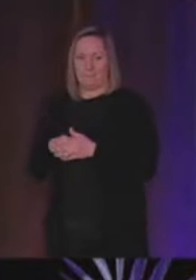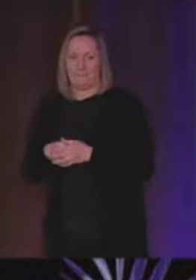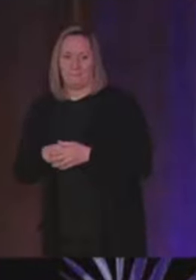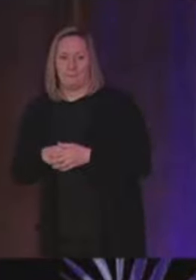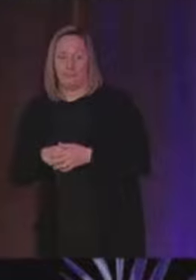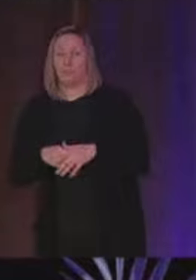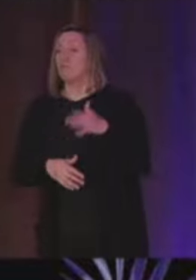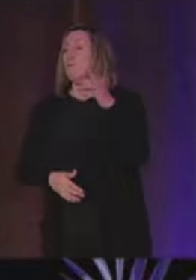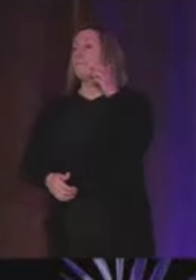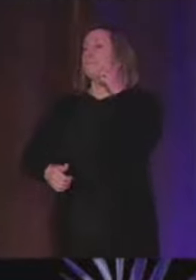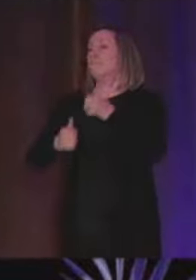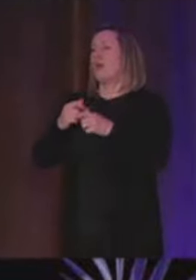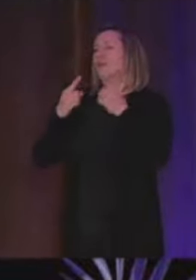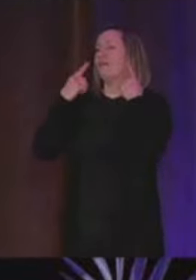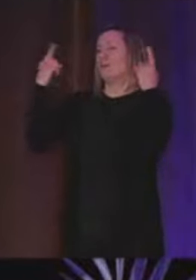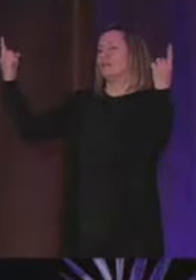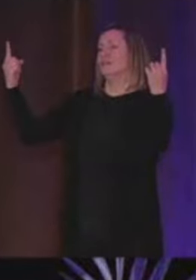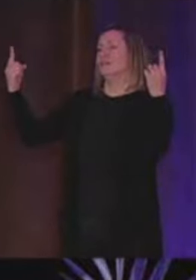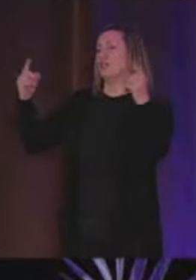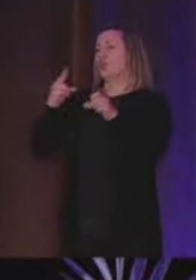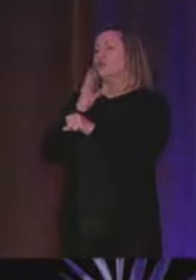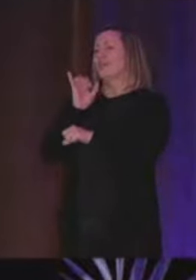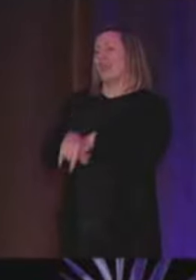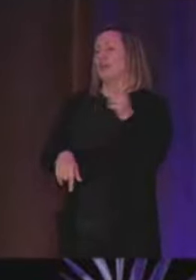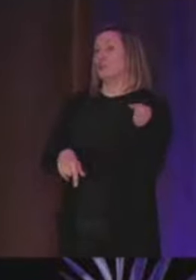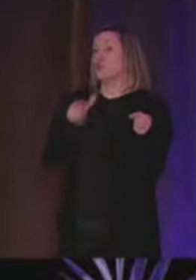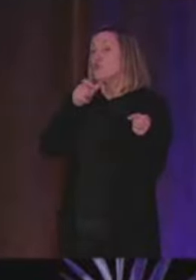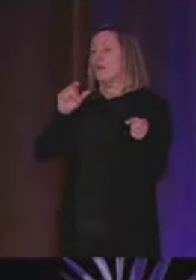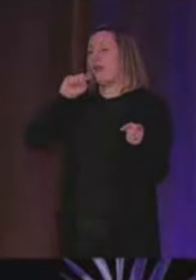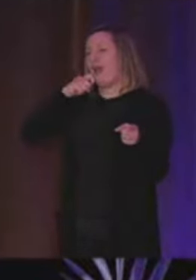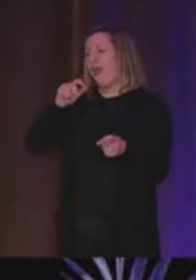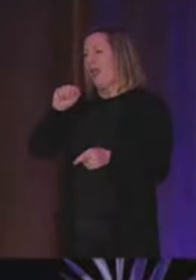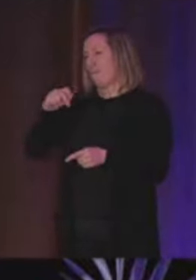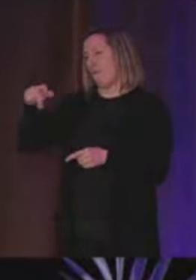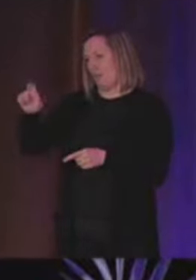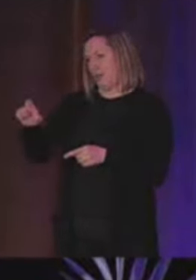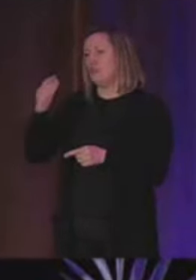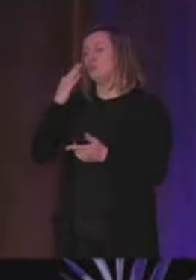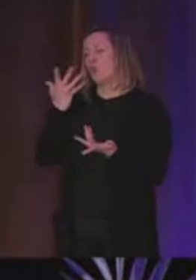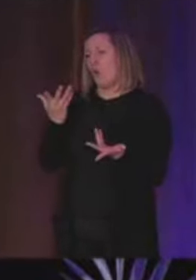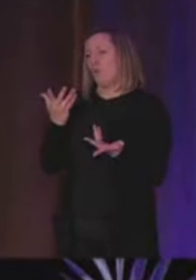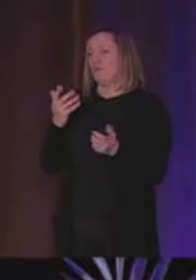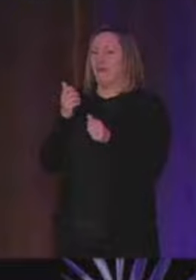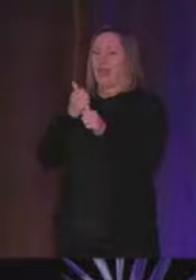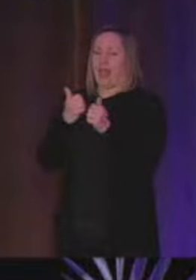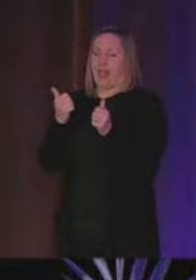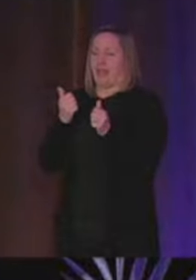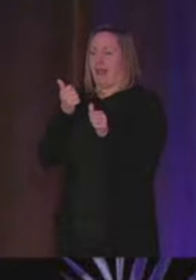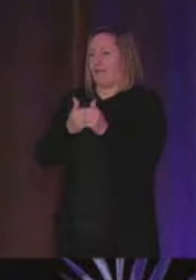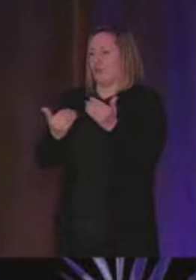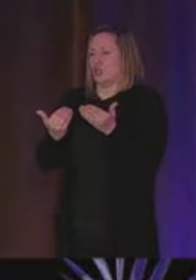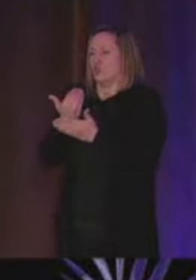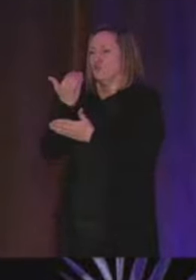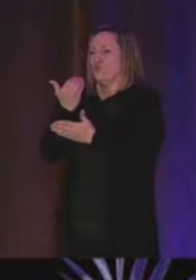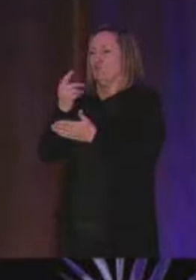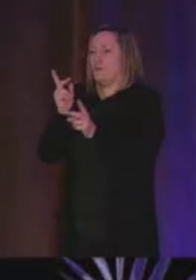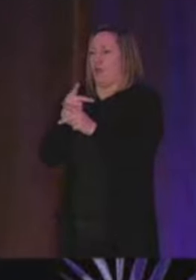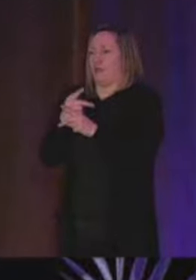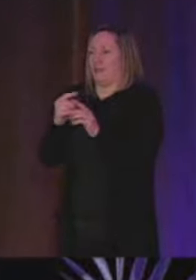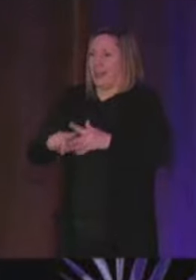The most well-known company using this technique is probably Apple. We all know them. Every new product they launch comes with an